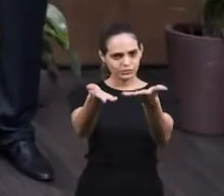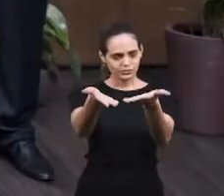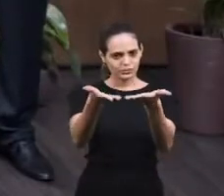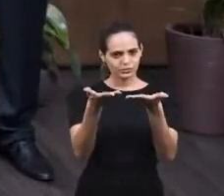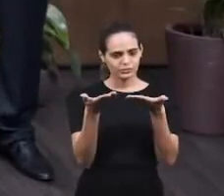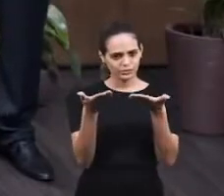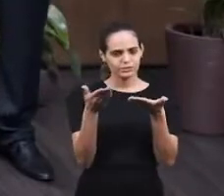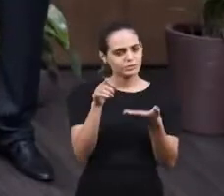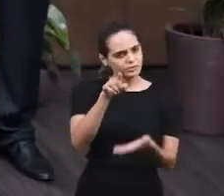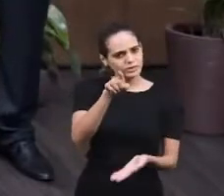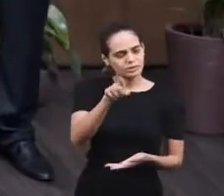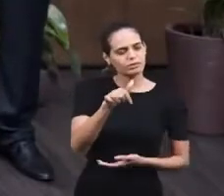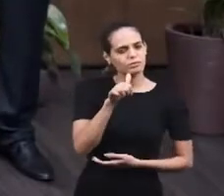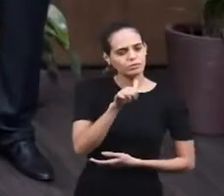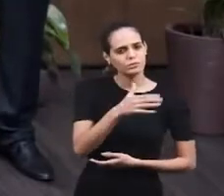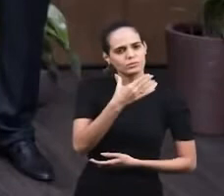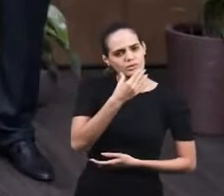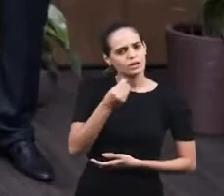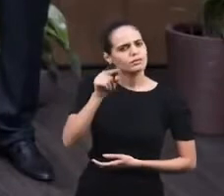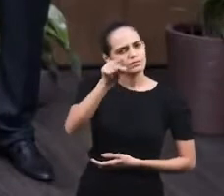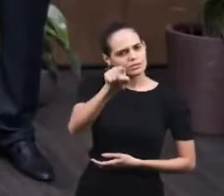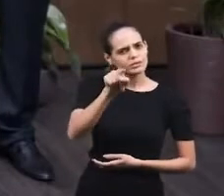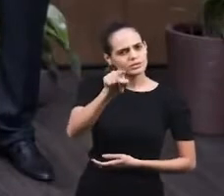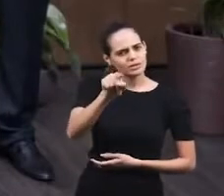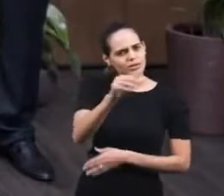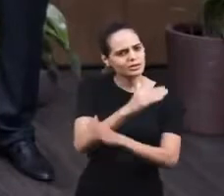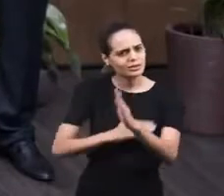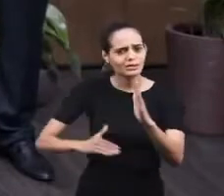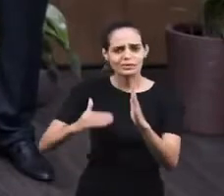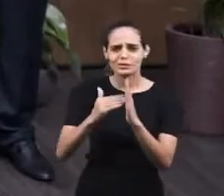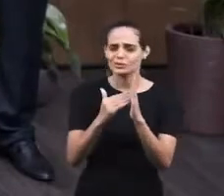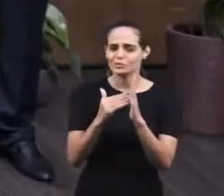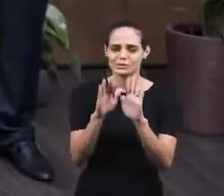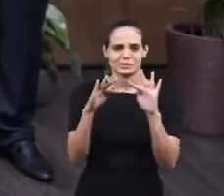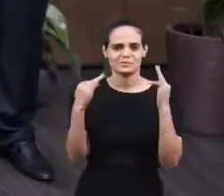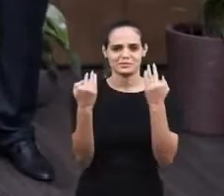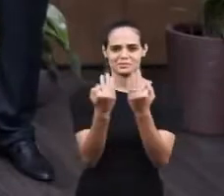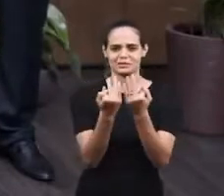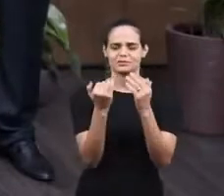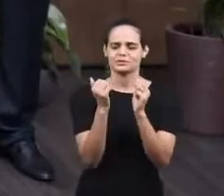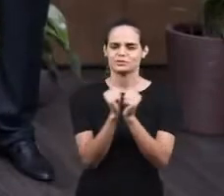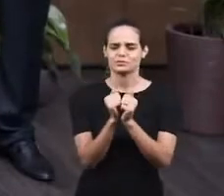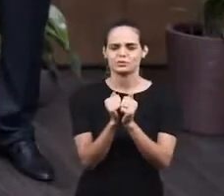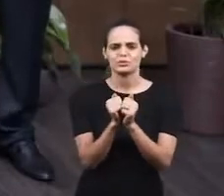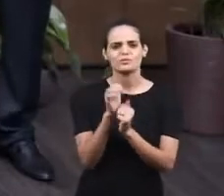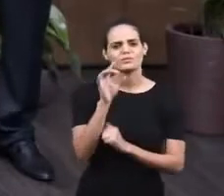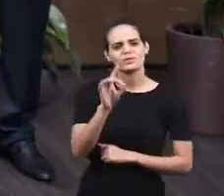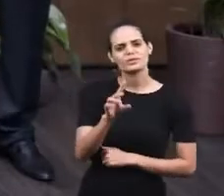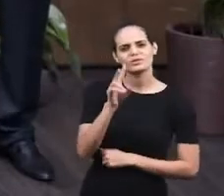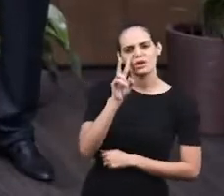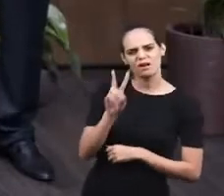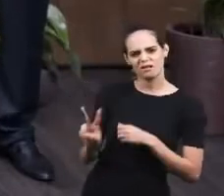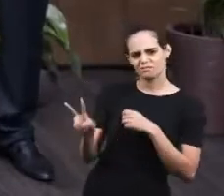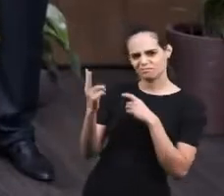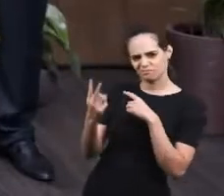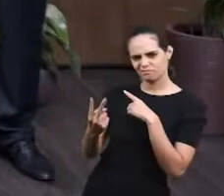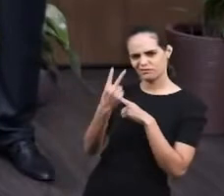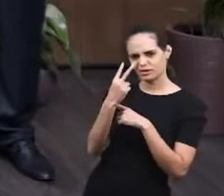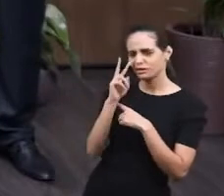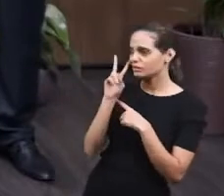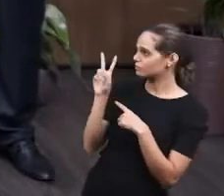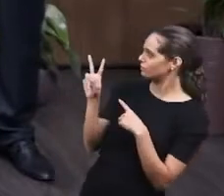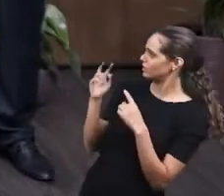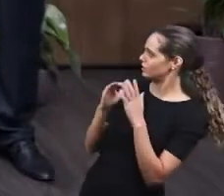we'll hear a song, we'll see a song, and I invite you all, you who are tuning in, all your family, I invite you to not